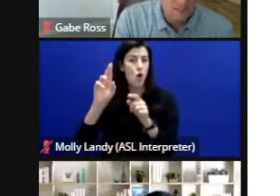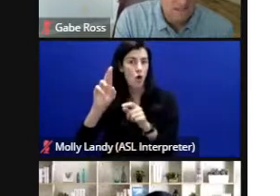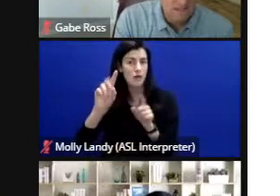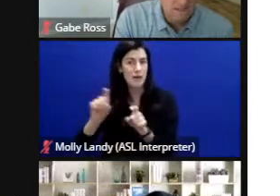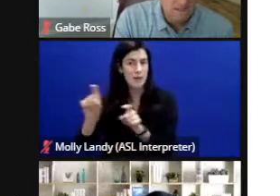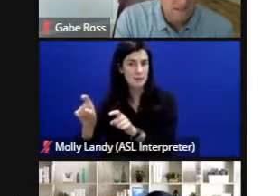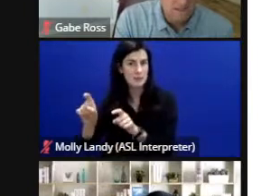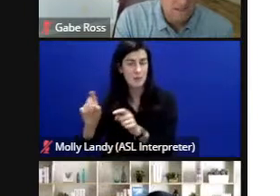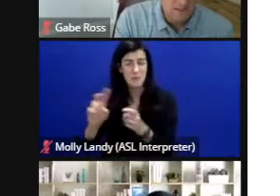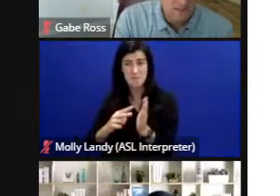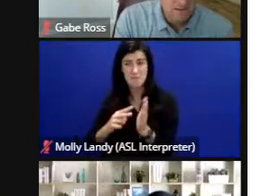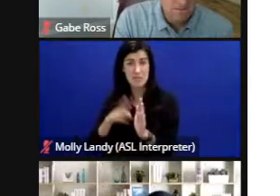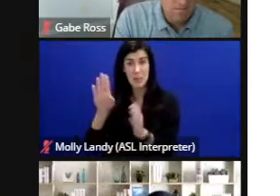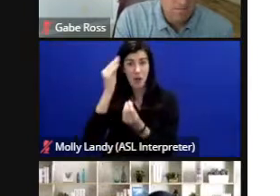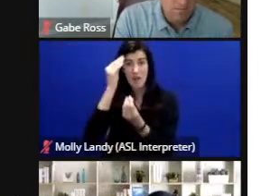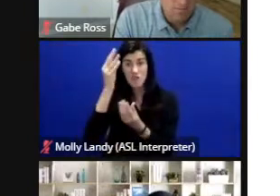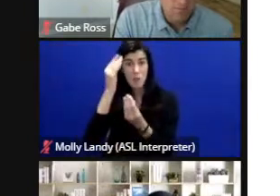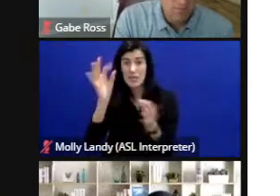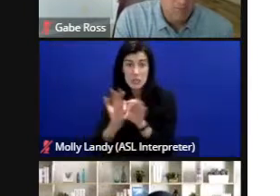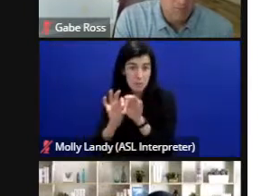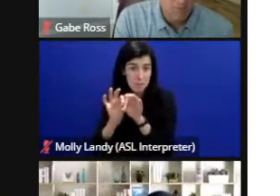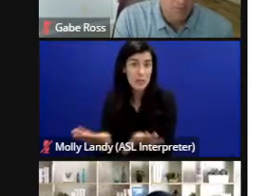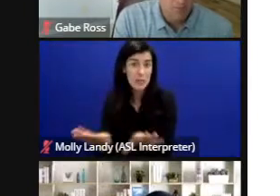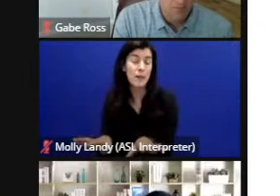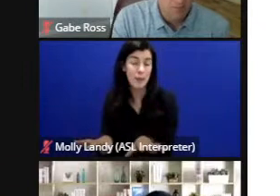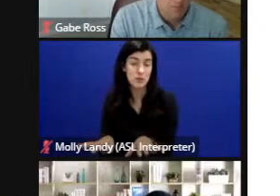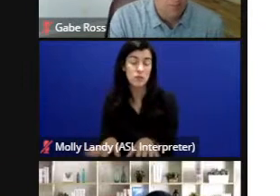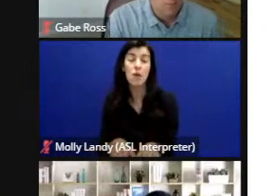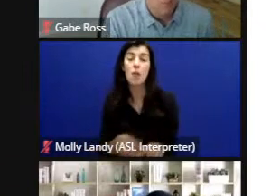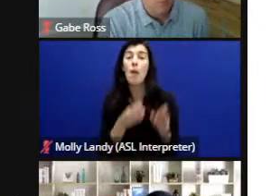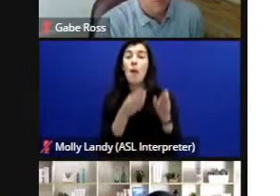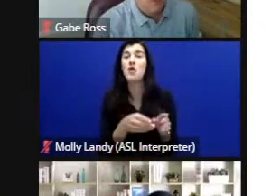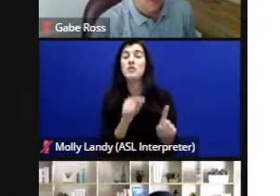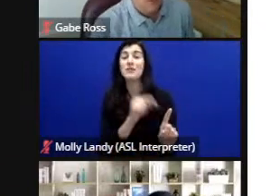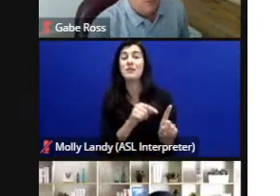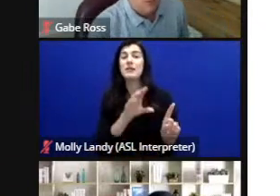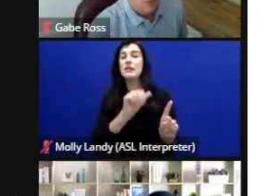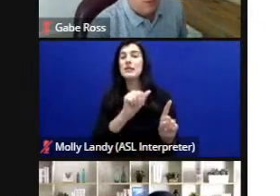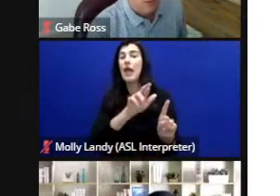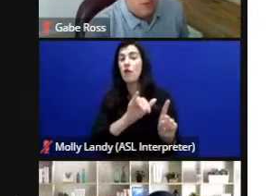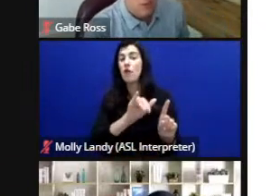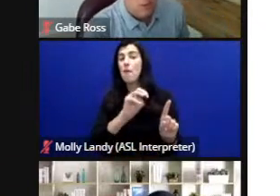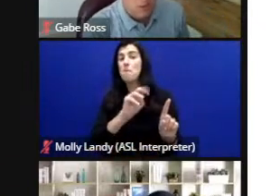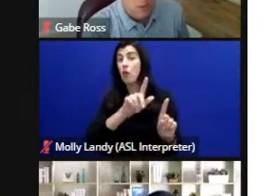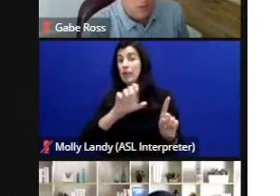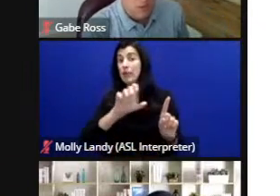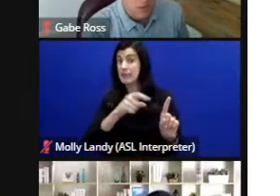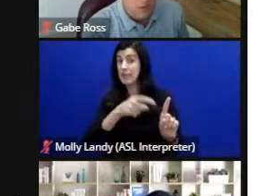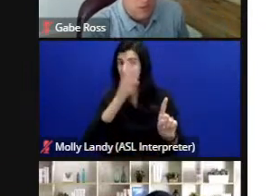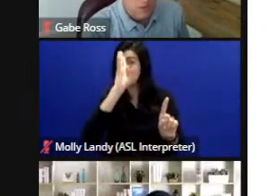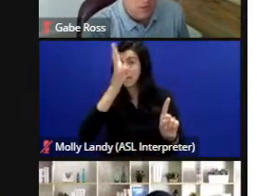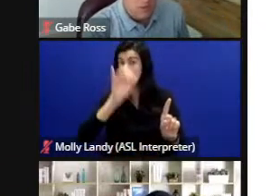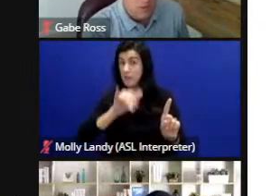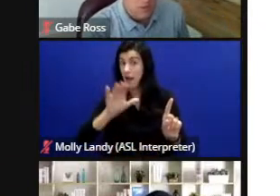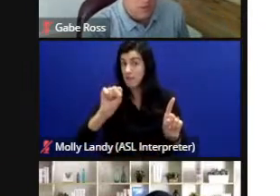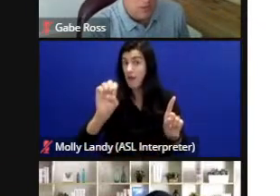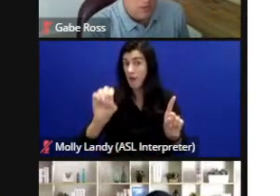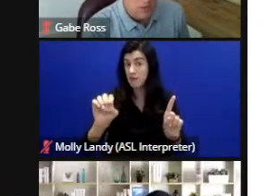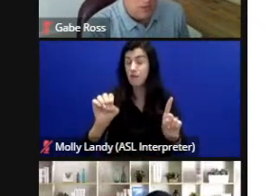meaningless information because the inventor of the case, Kerry Mullis himself said that